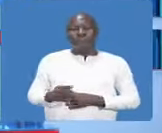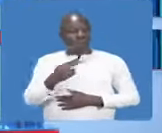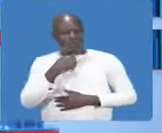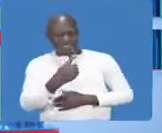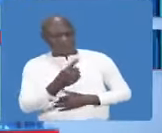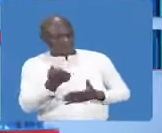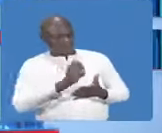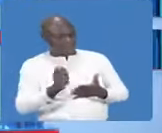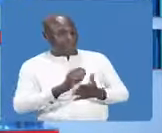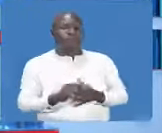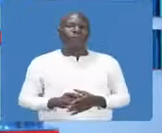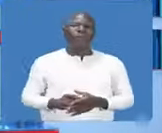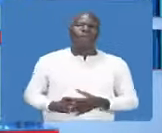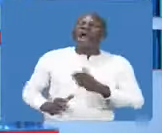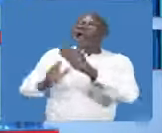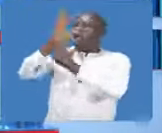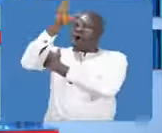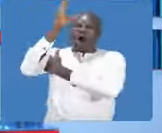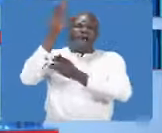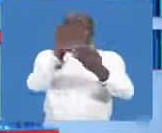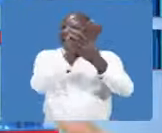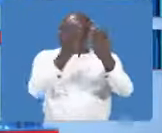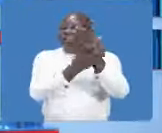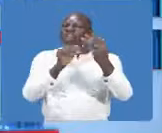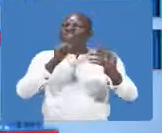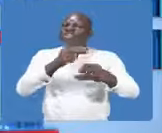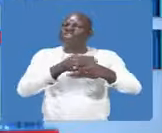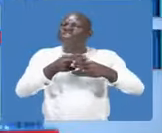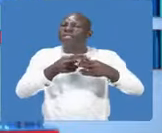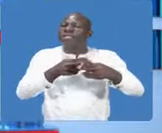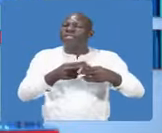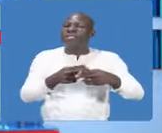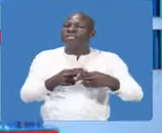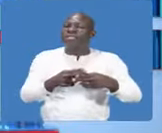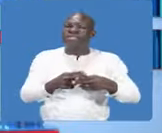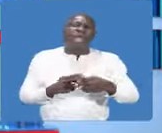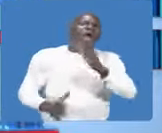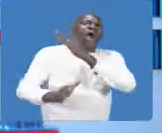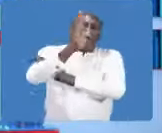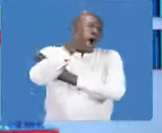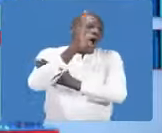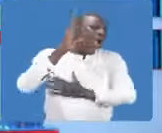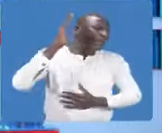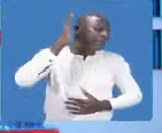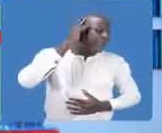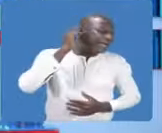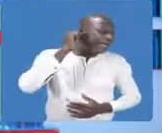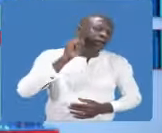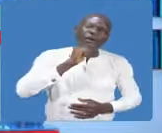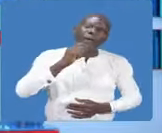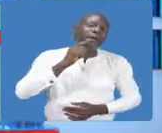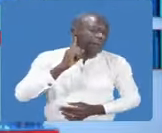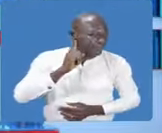hwe awurade ansa enye tia a enso oje na nasum enye duru enso a ente